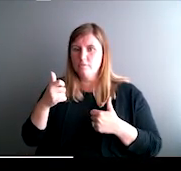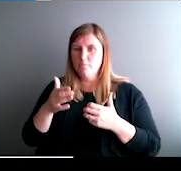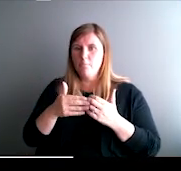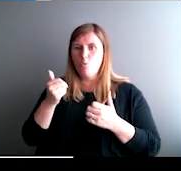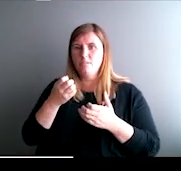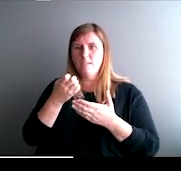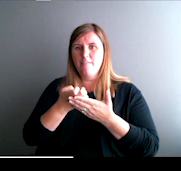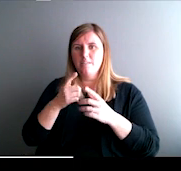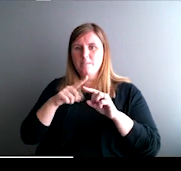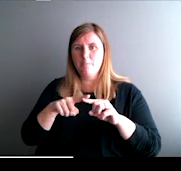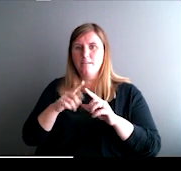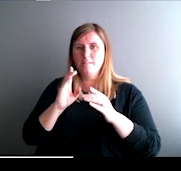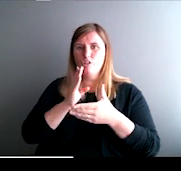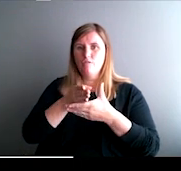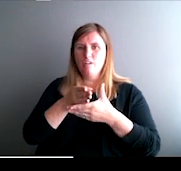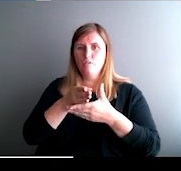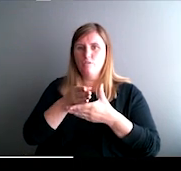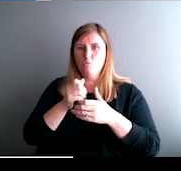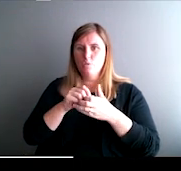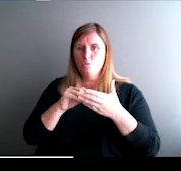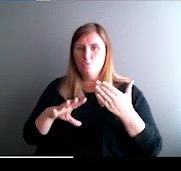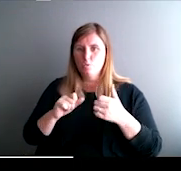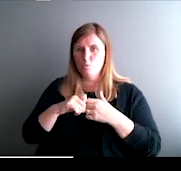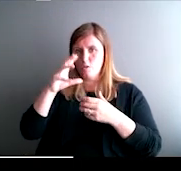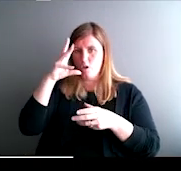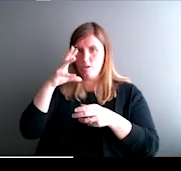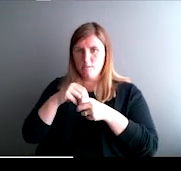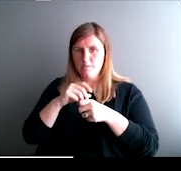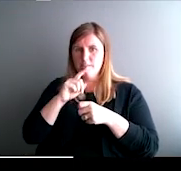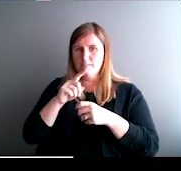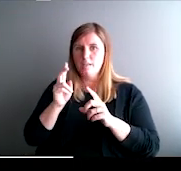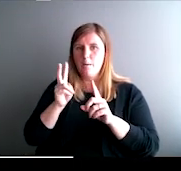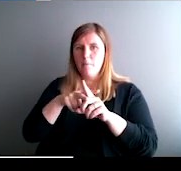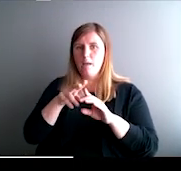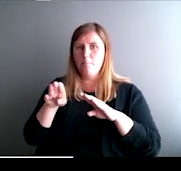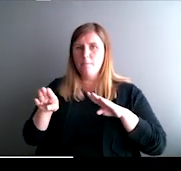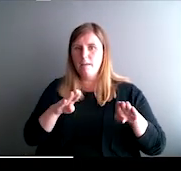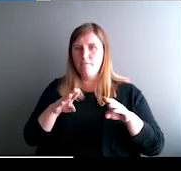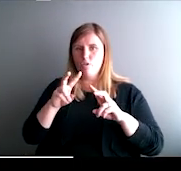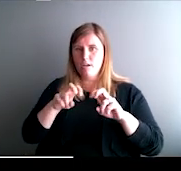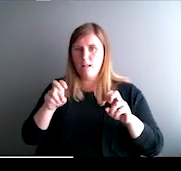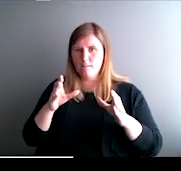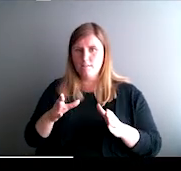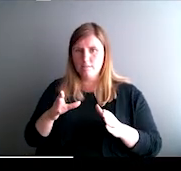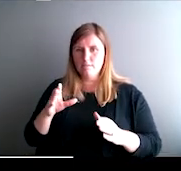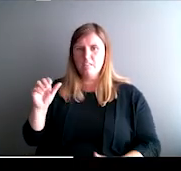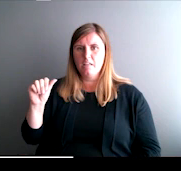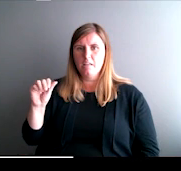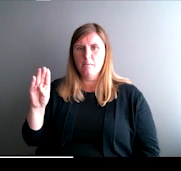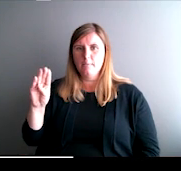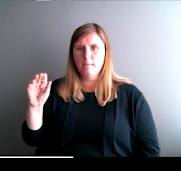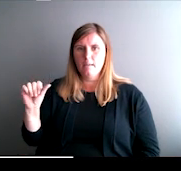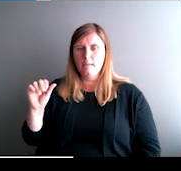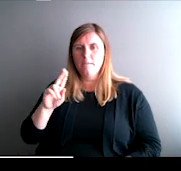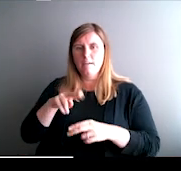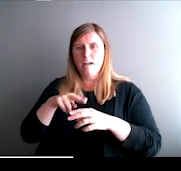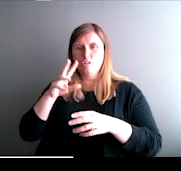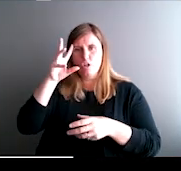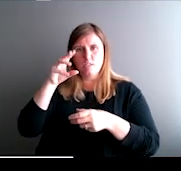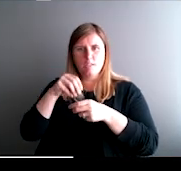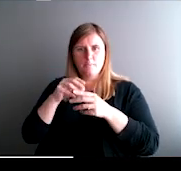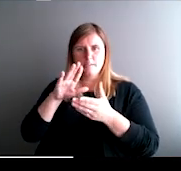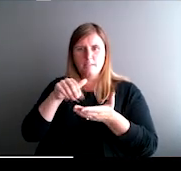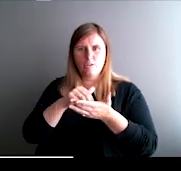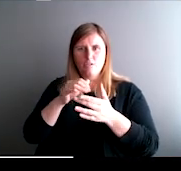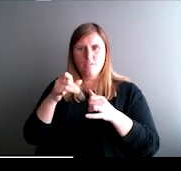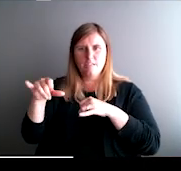most evidence-based interventions for students with autism is applied behavior analysis. And you can look at the National Autism Center standards